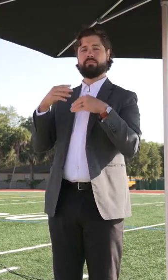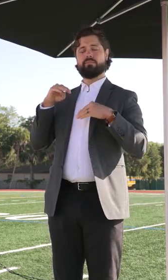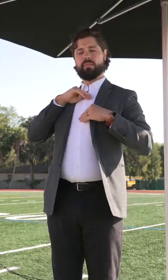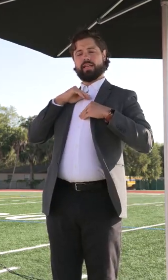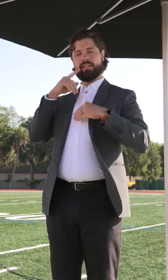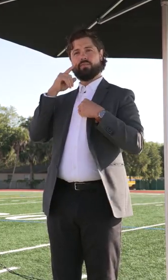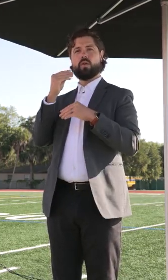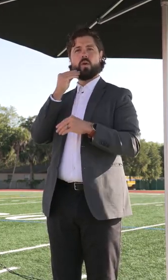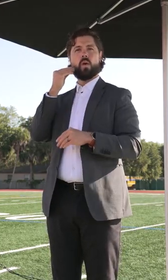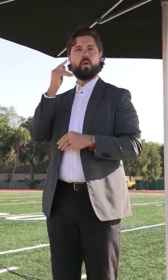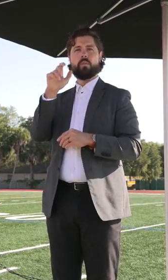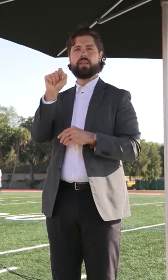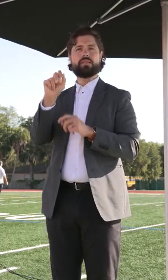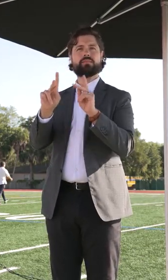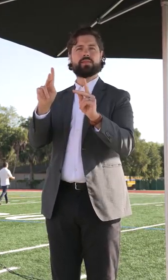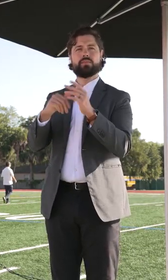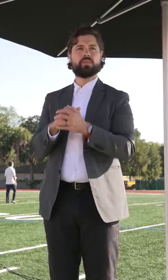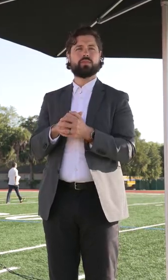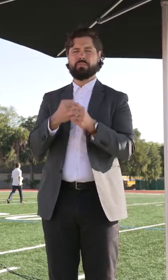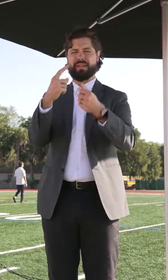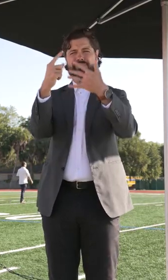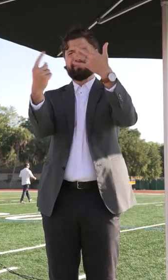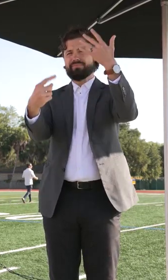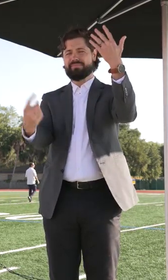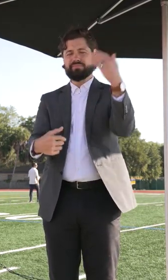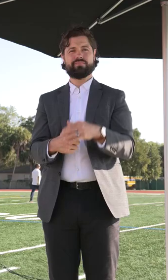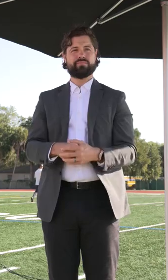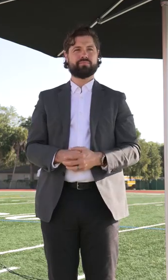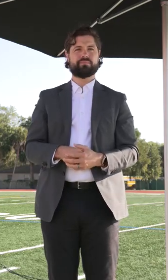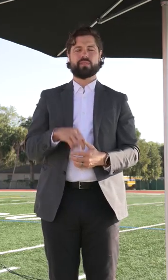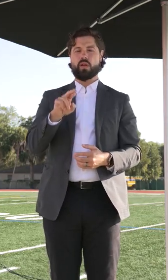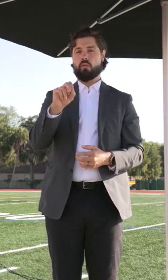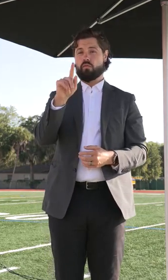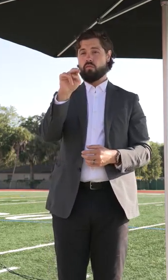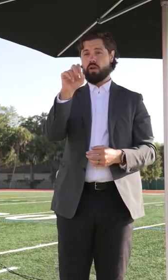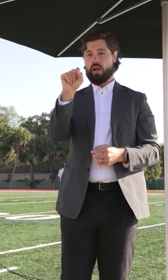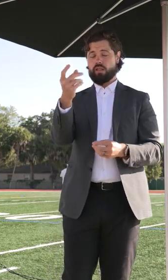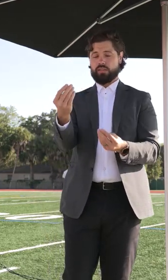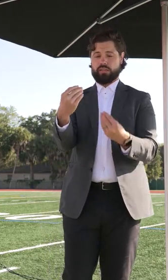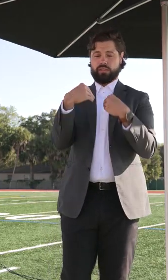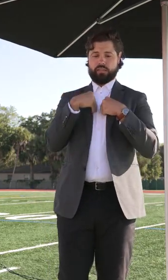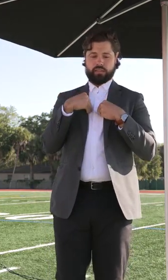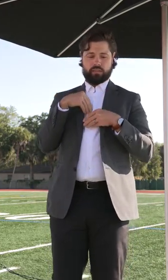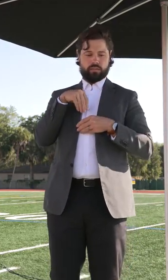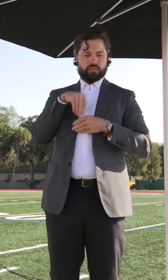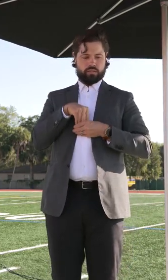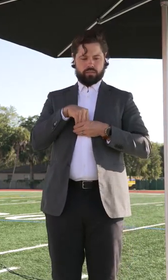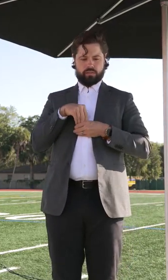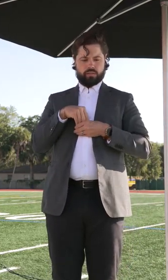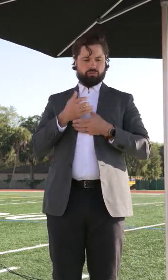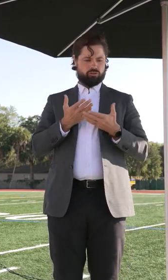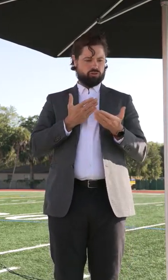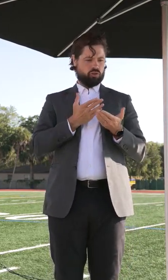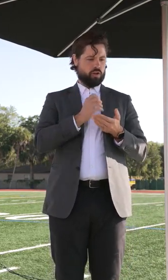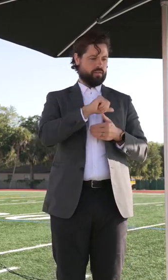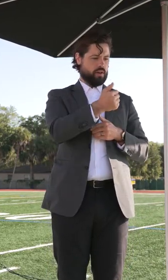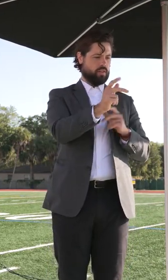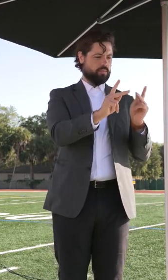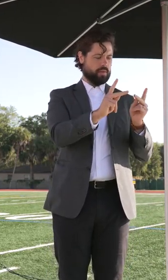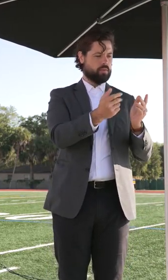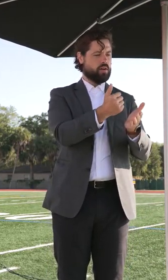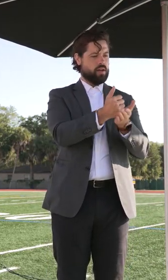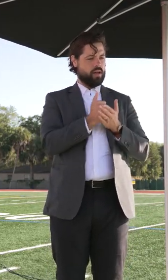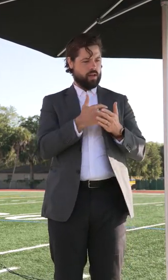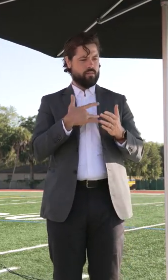too numerous to list. Rollins has instilled in all of us that service to others gives meaning to our own lives and to those we